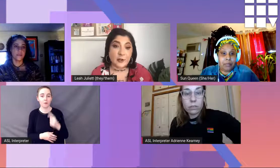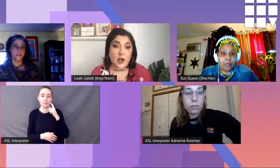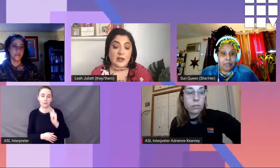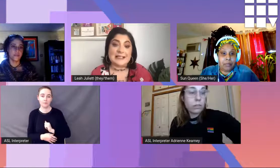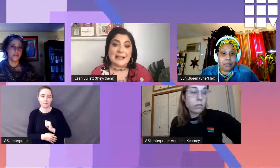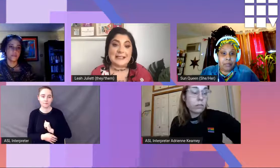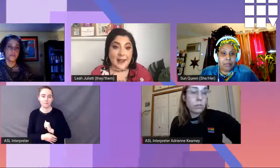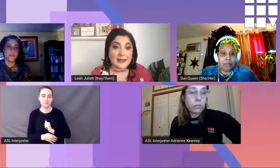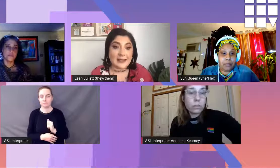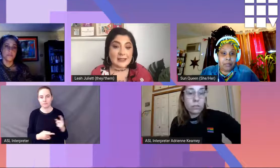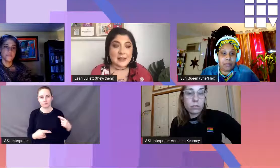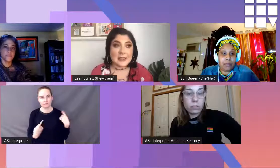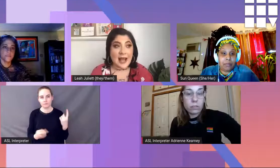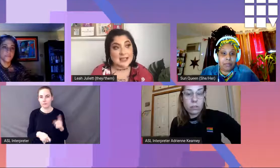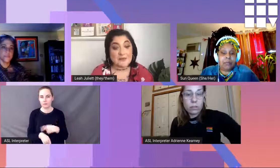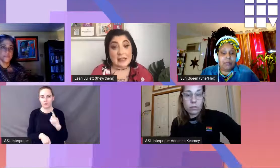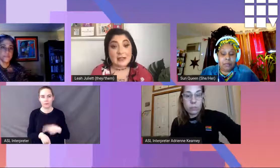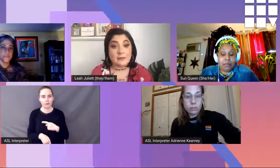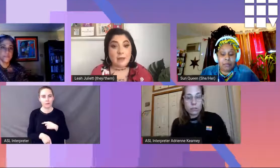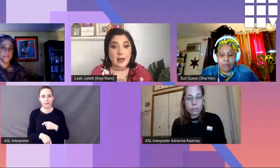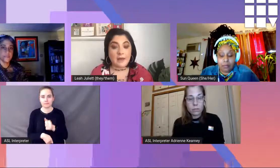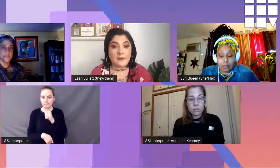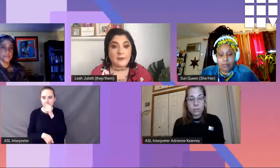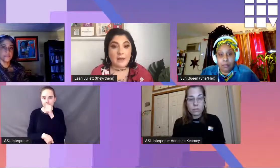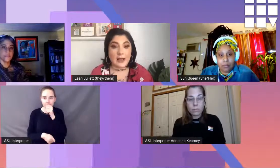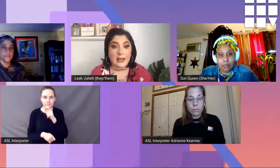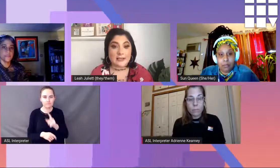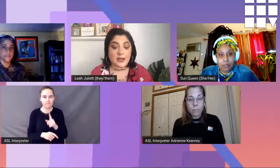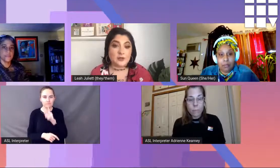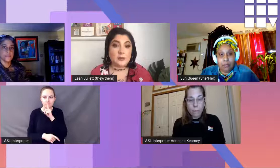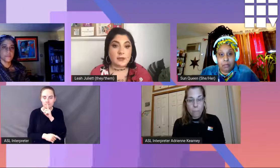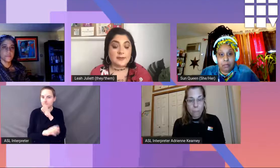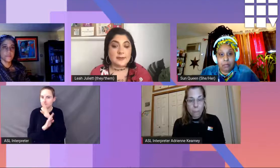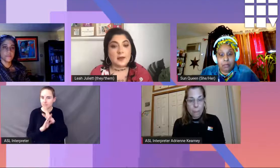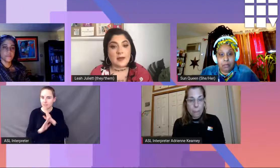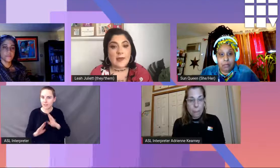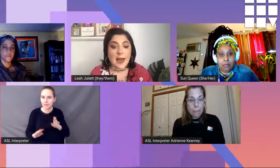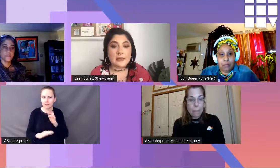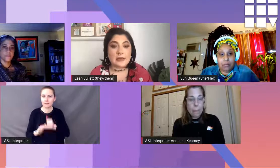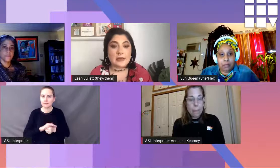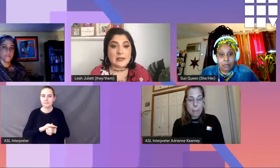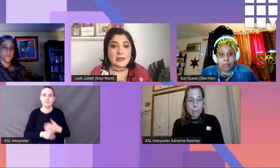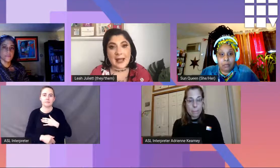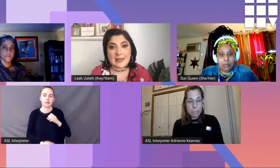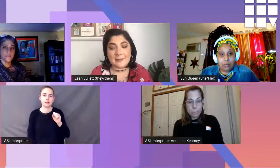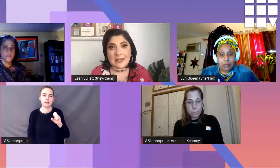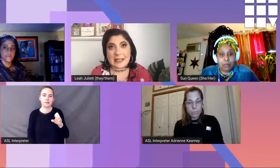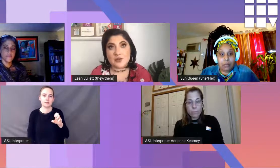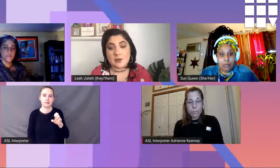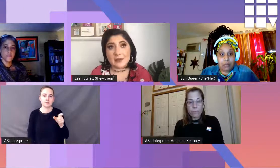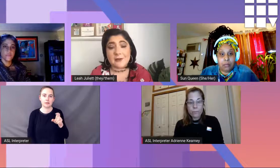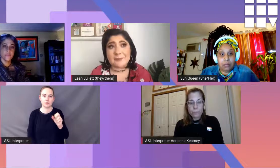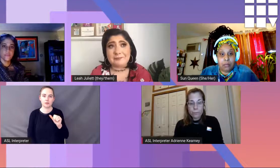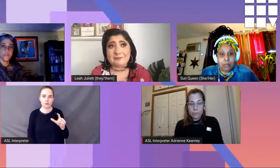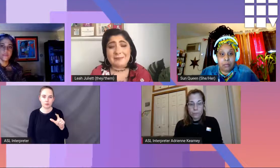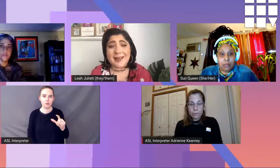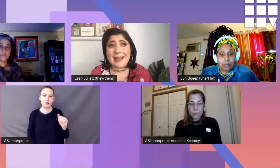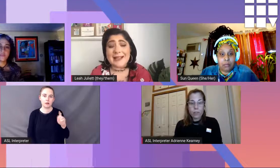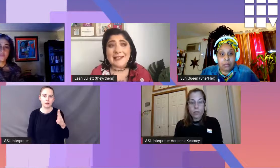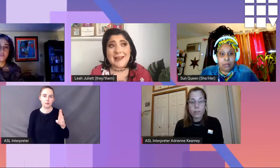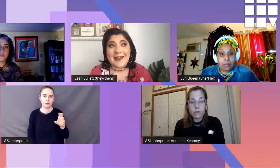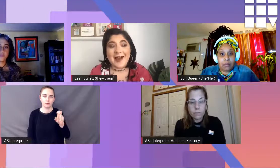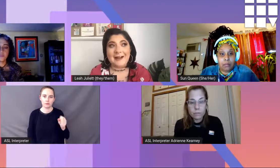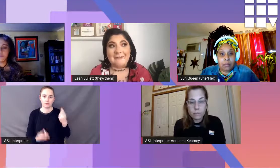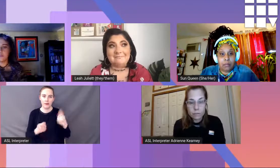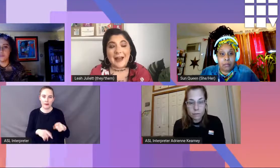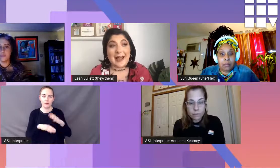for so long stayed silent as a victim of sexual abuse that happened on the internet, tech-based sexual abuse.